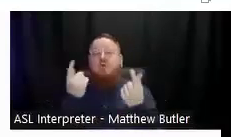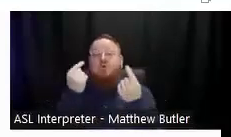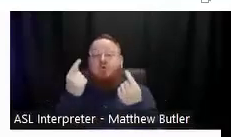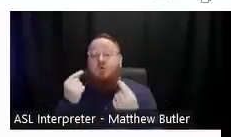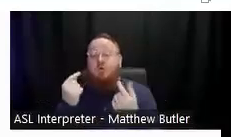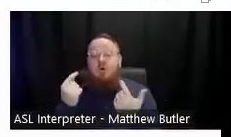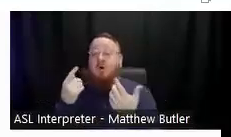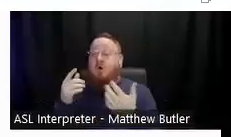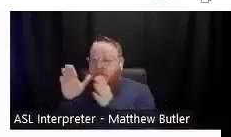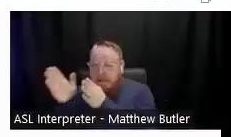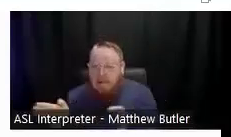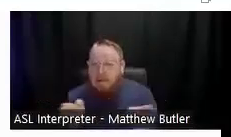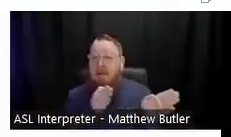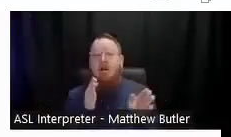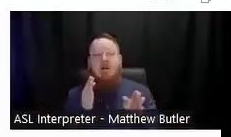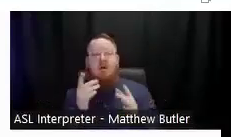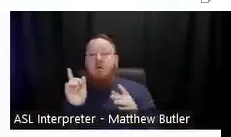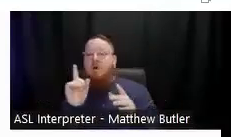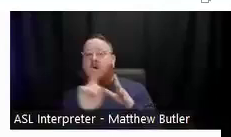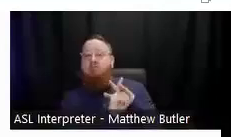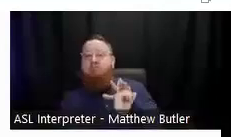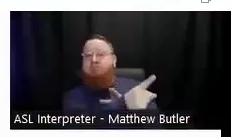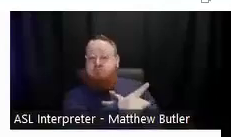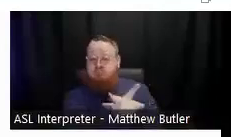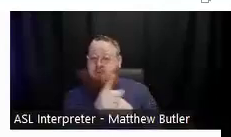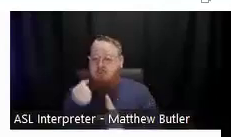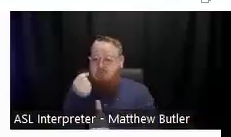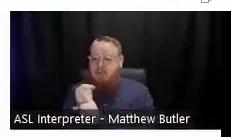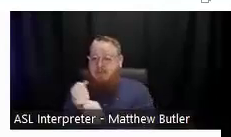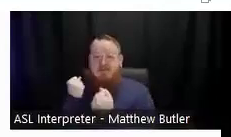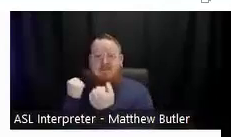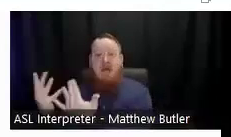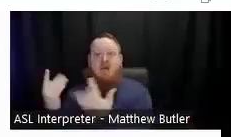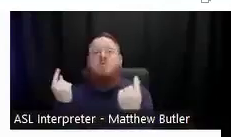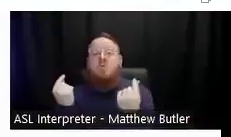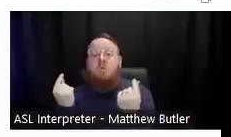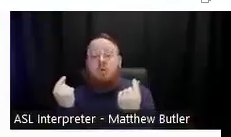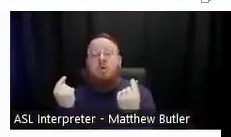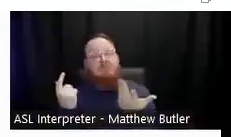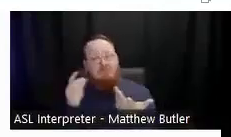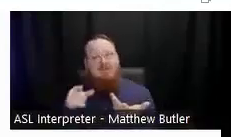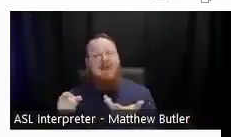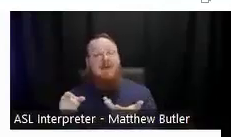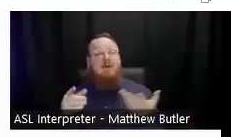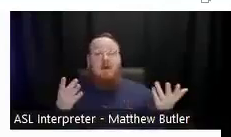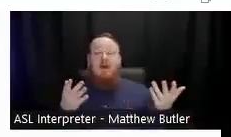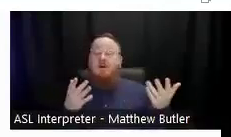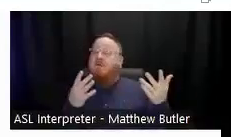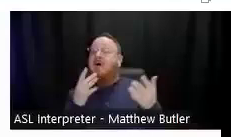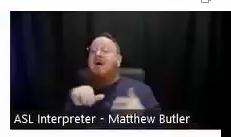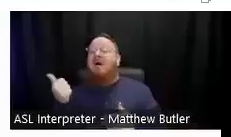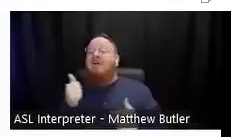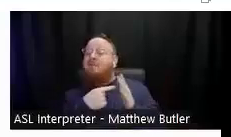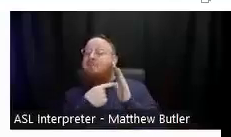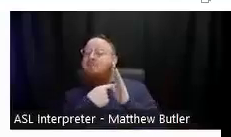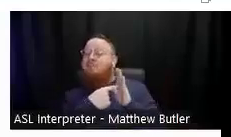live is an important skill, right? So also parenting with a disability. Now, you